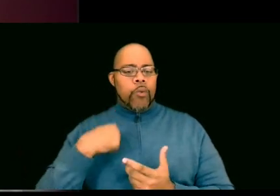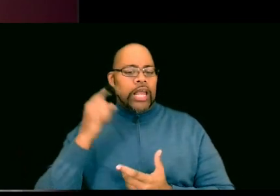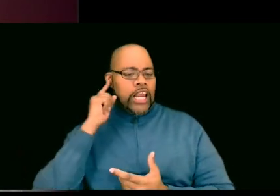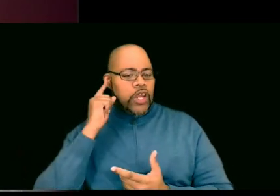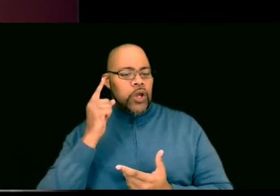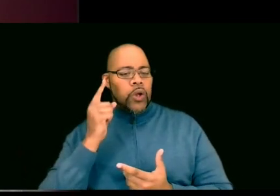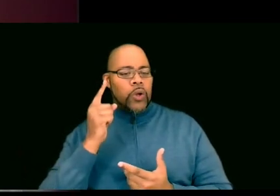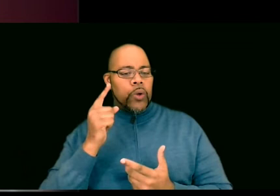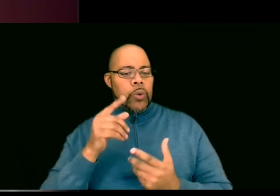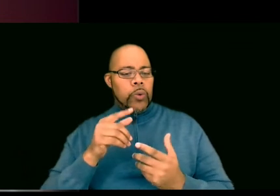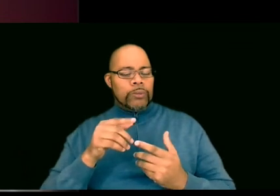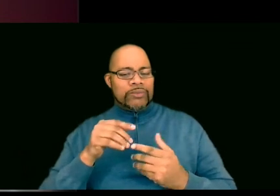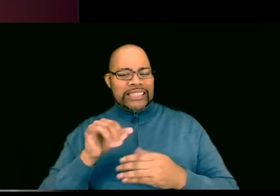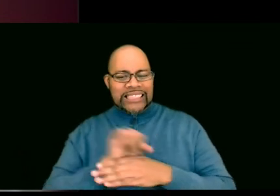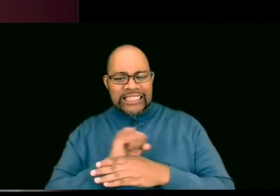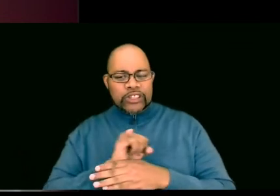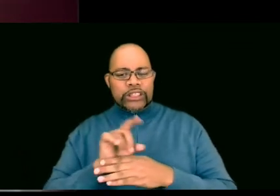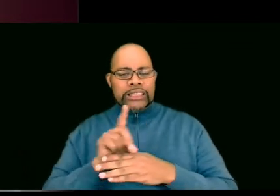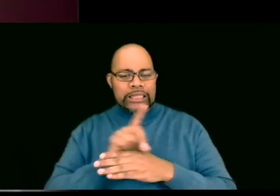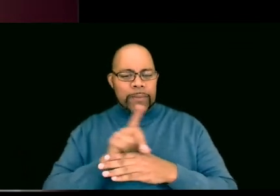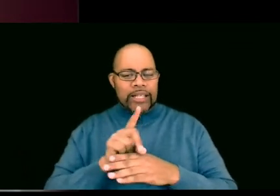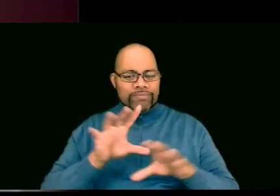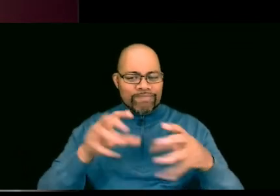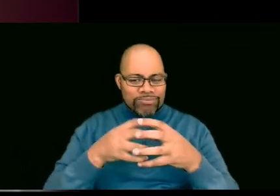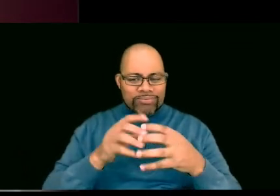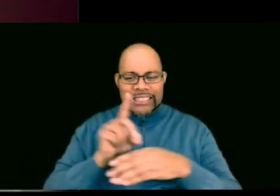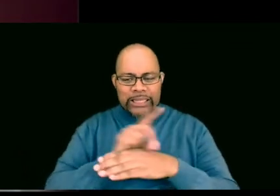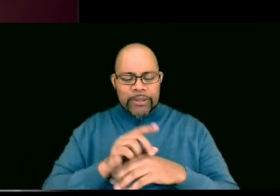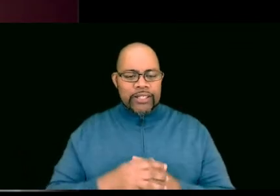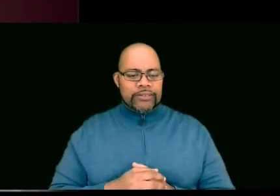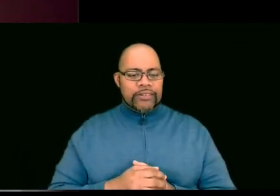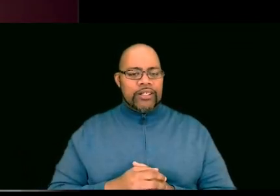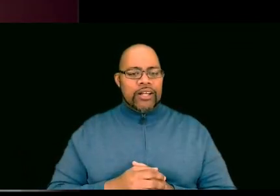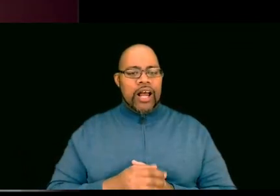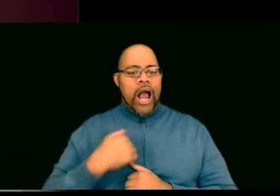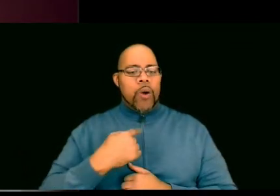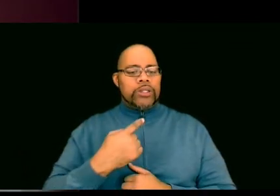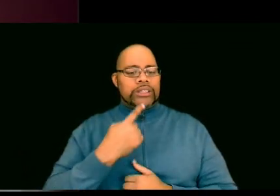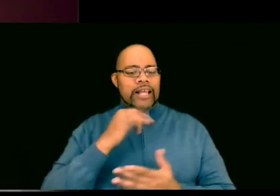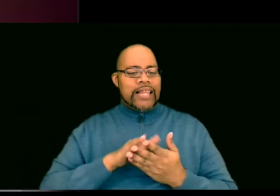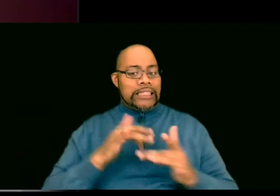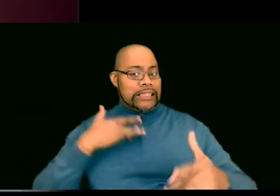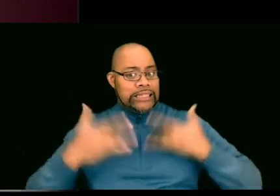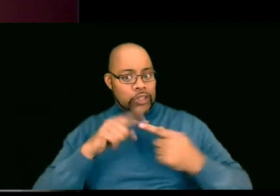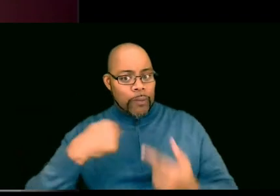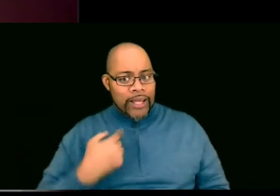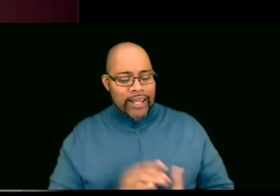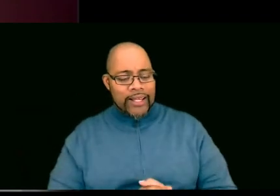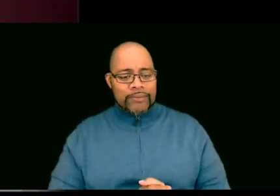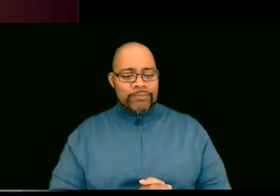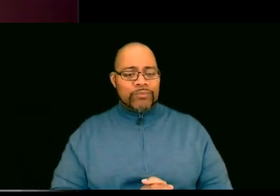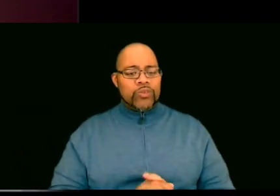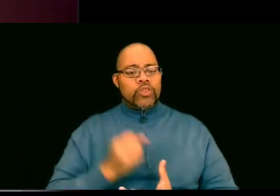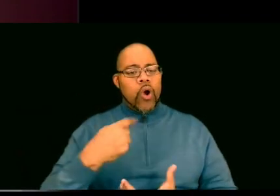intersectionality and we hear interdisciplinary work. I would say that is that's exciting to